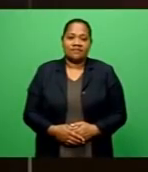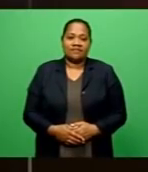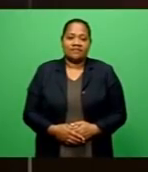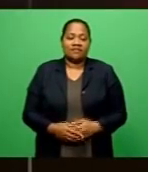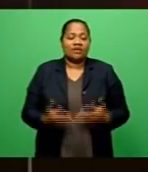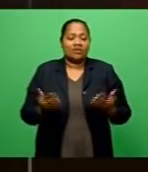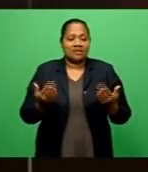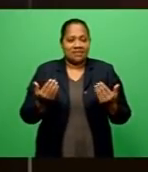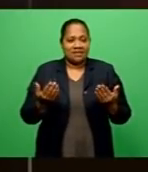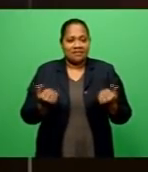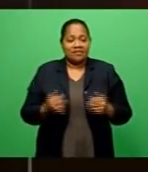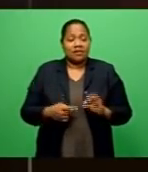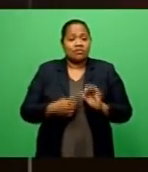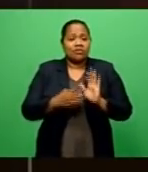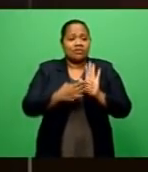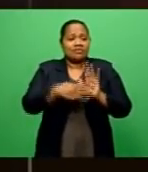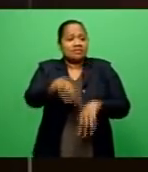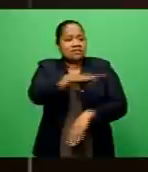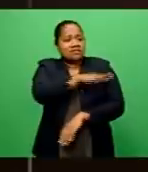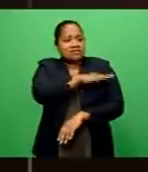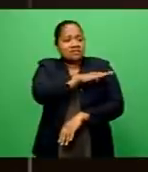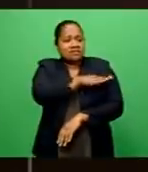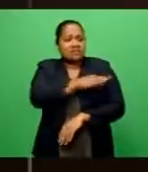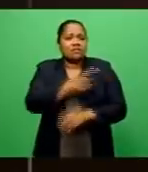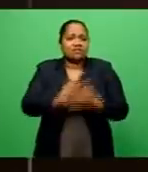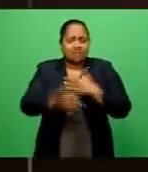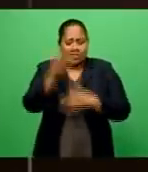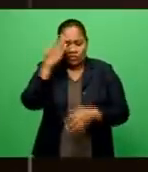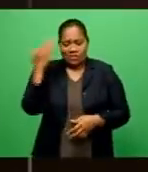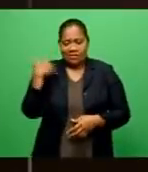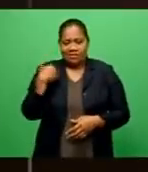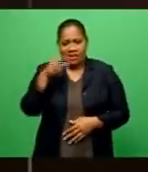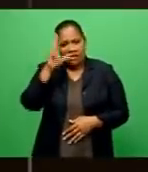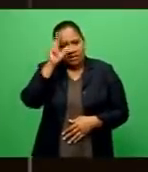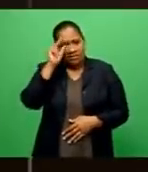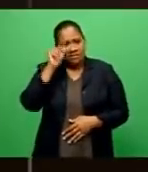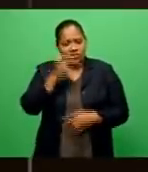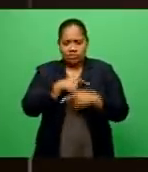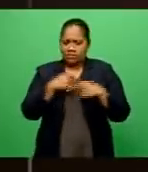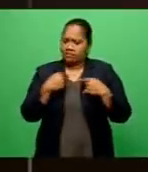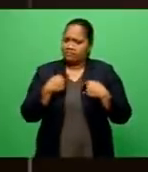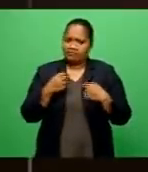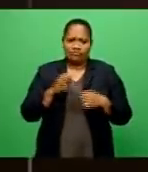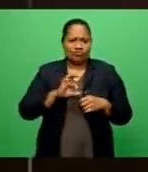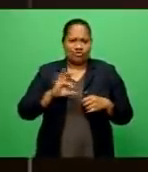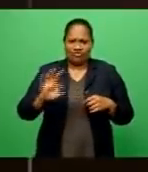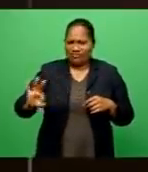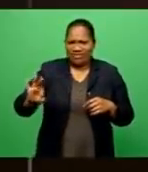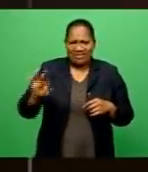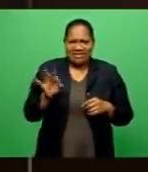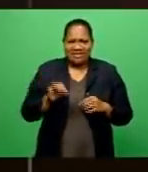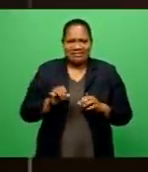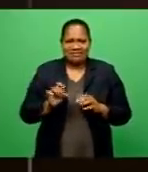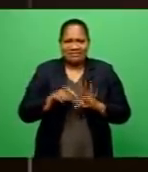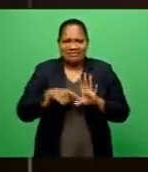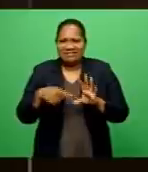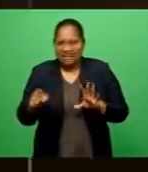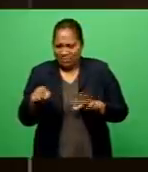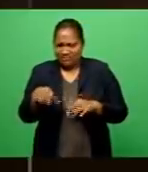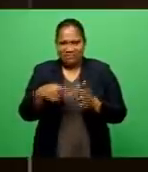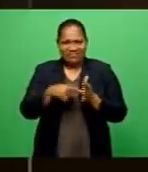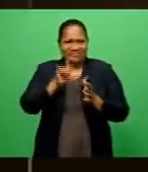Welcome back. Prime Minister Voreng Bainimarama is reminding Fijians that we are not out of the woods yet in relation to tropical cyclone